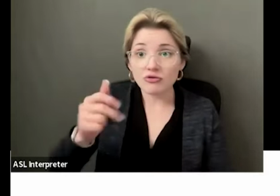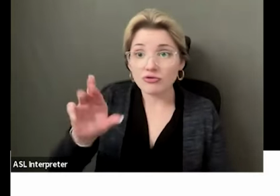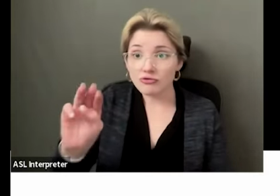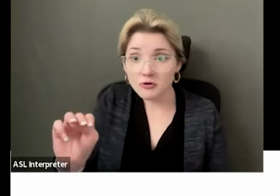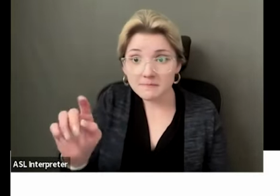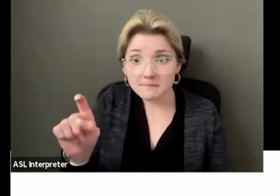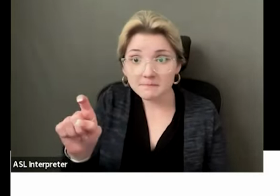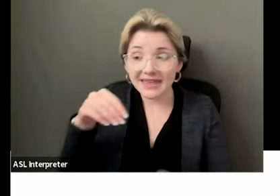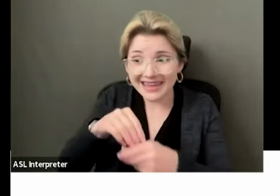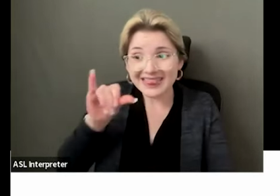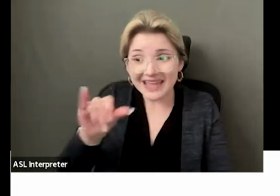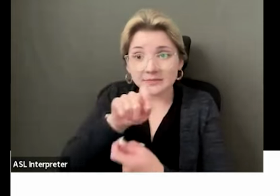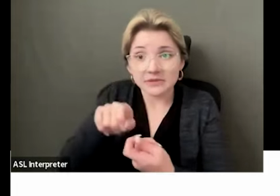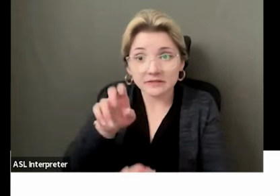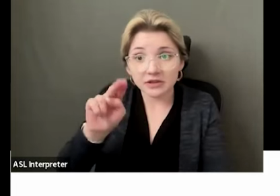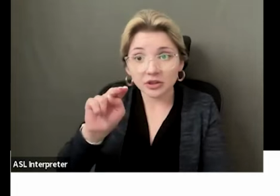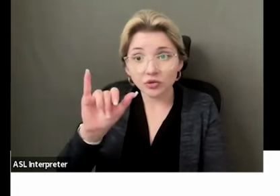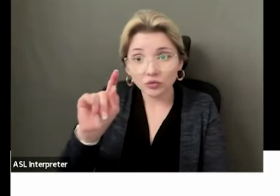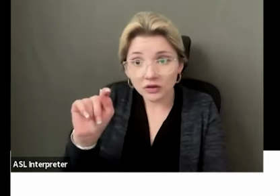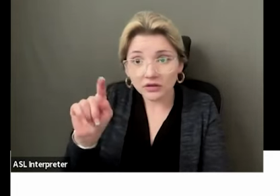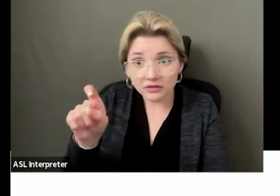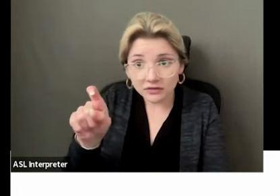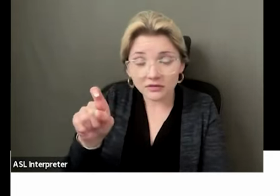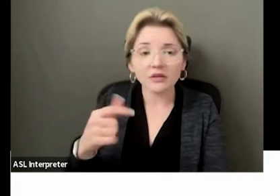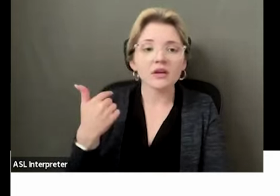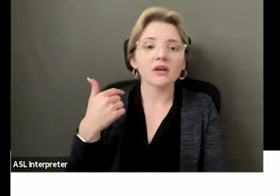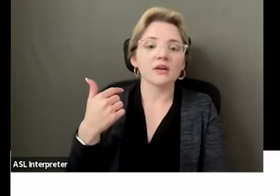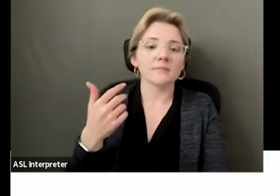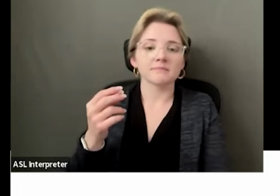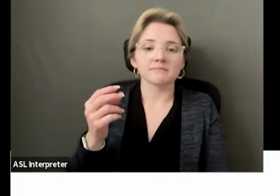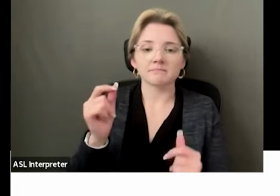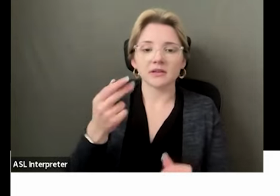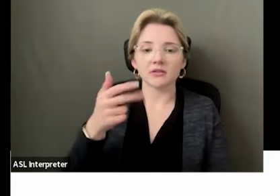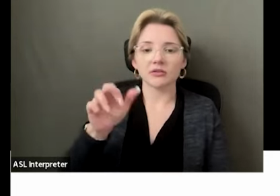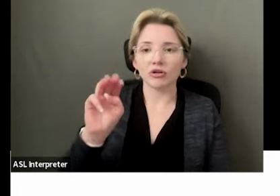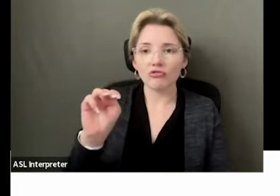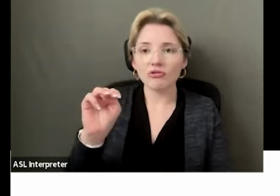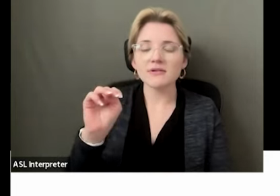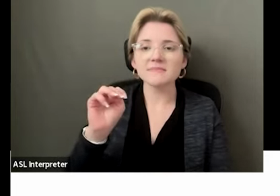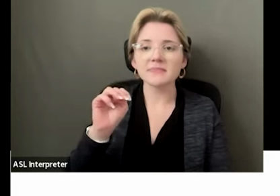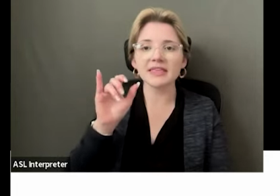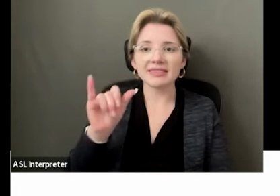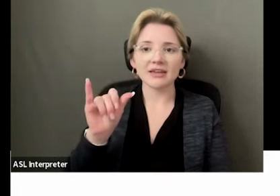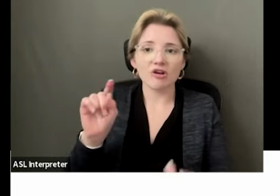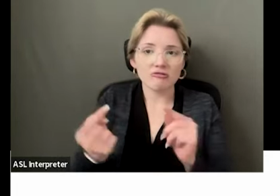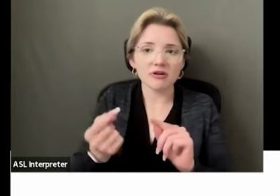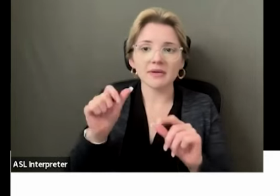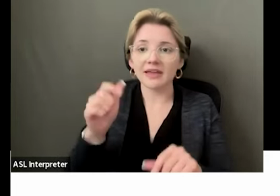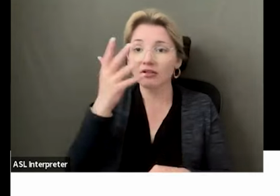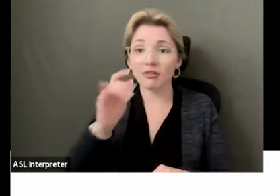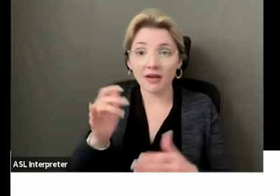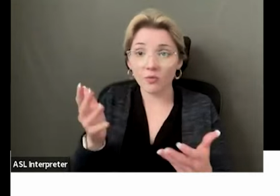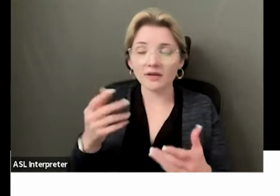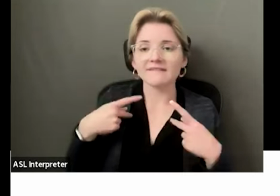And as we understand, right, imminent harm can look like many different things. It can be physical